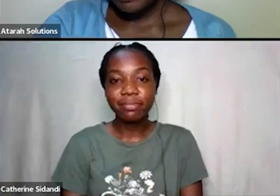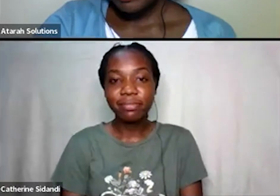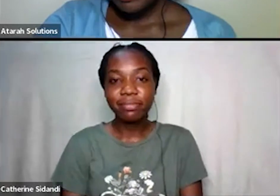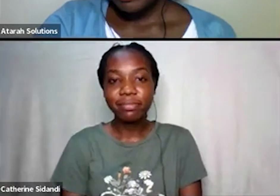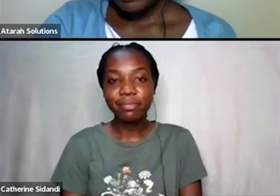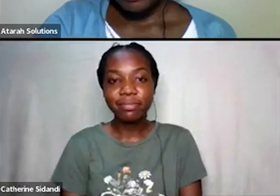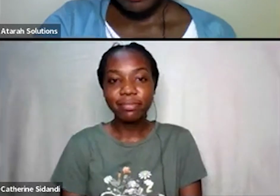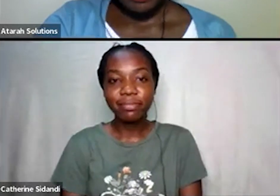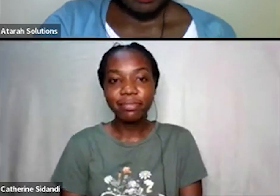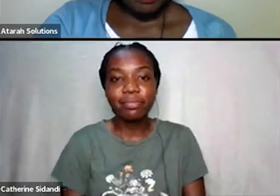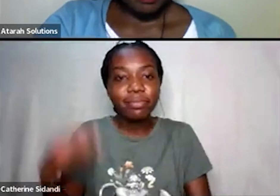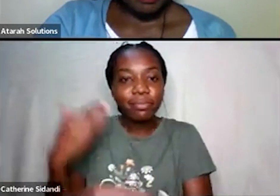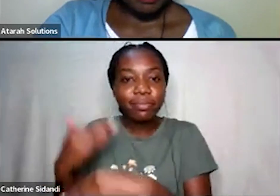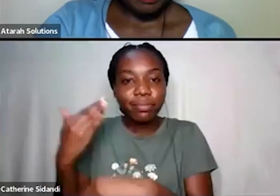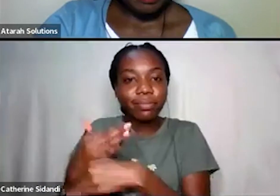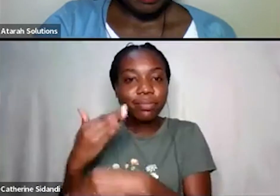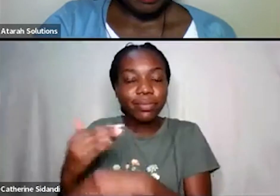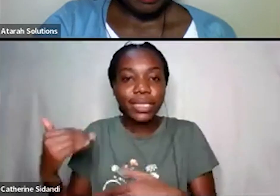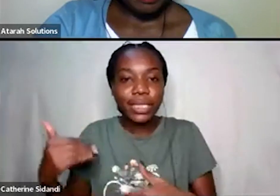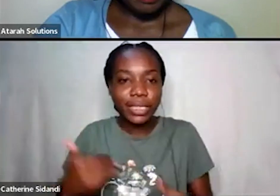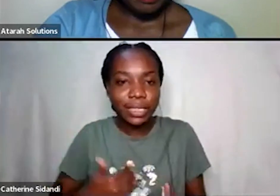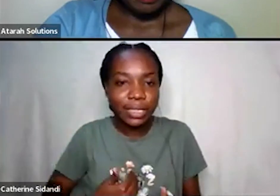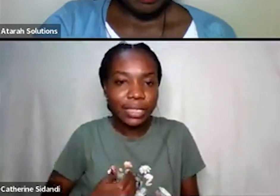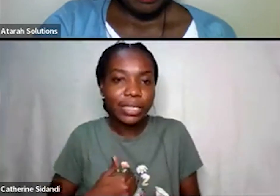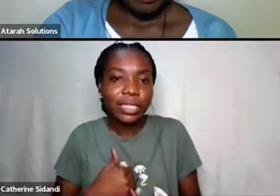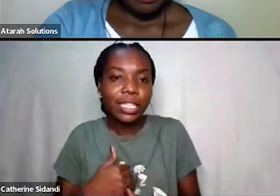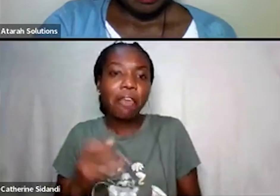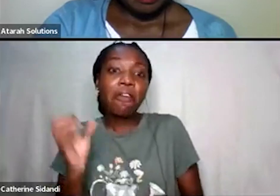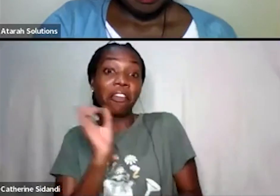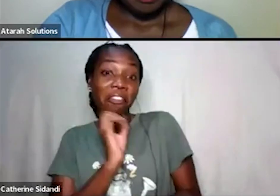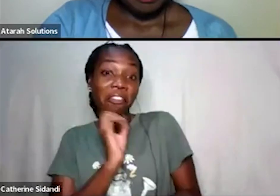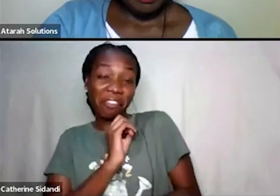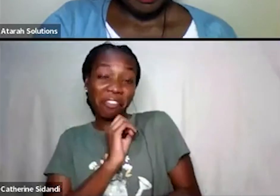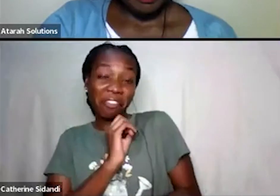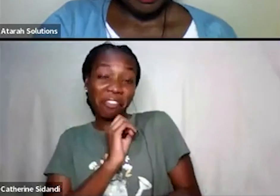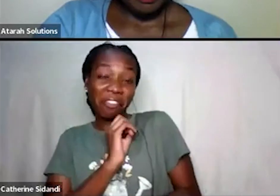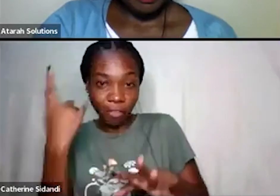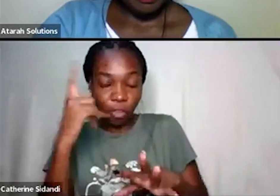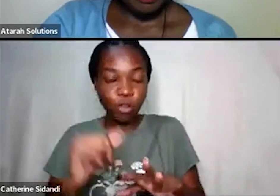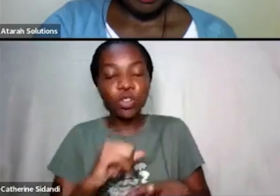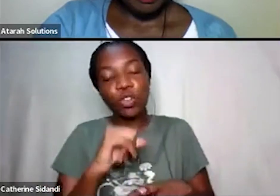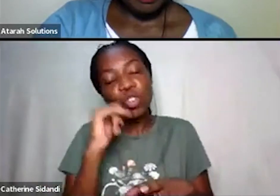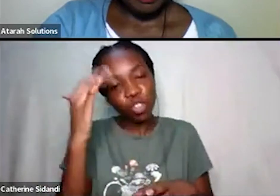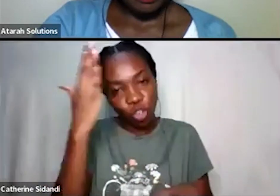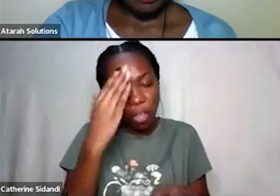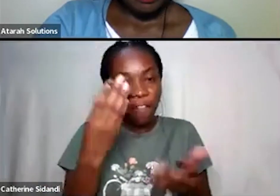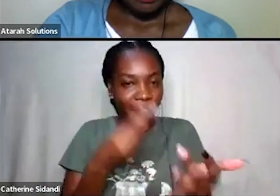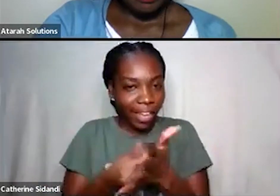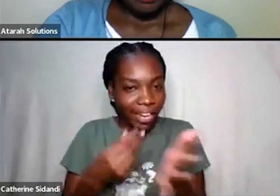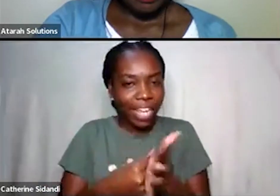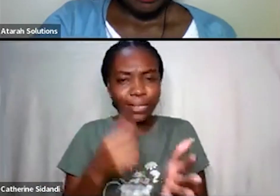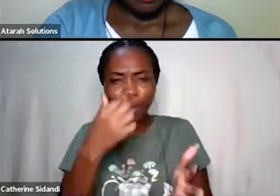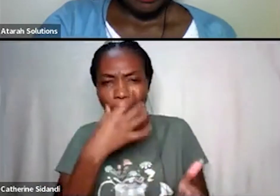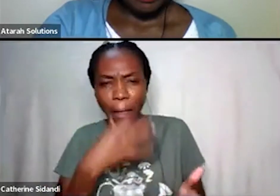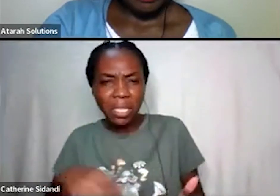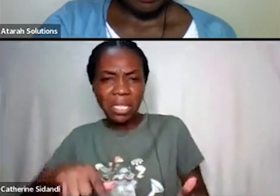Okay, barriers here. We have Esther who is saying fear of unknown, finance, age, self-doubt,